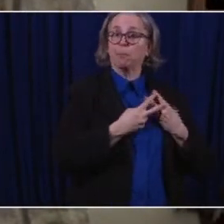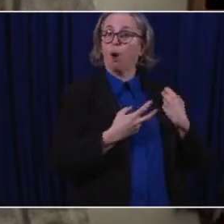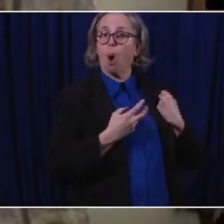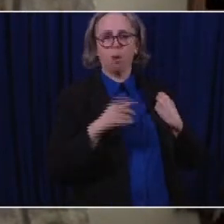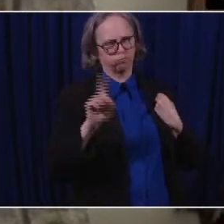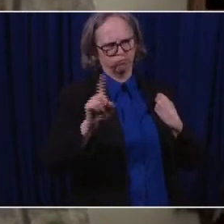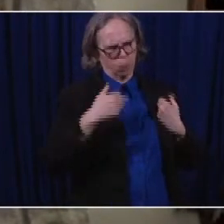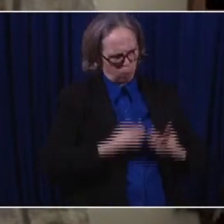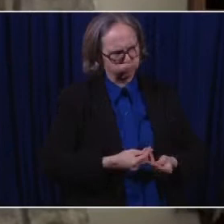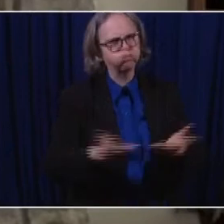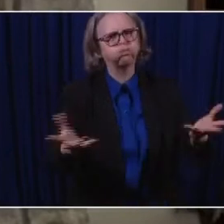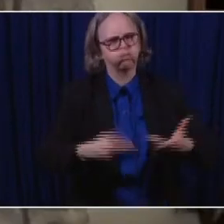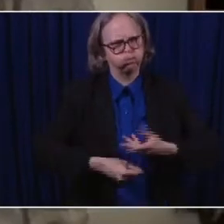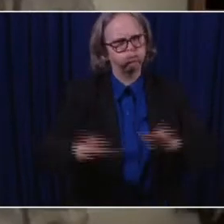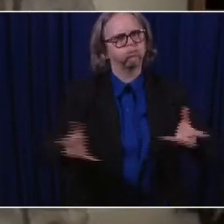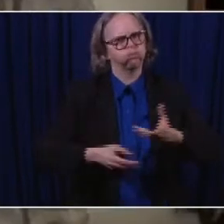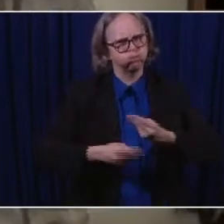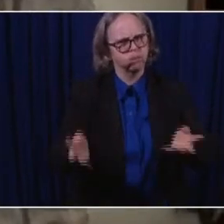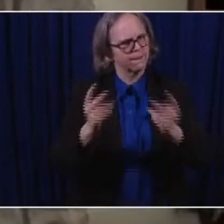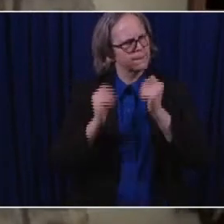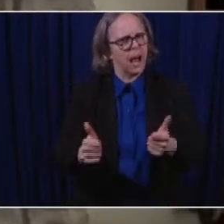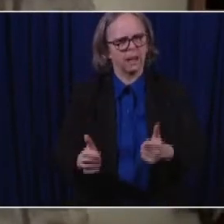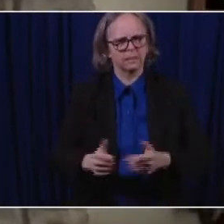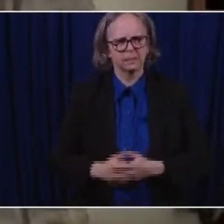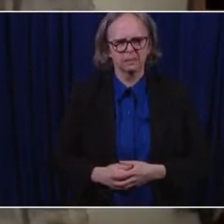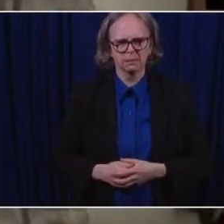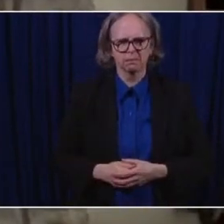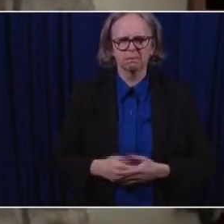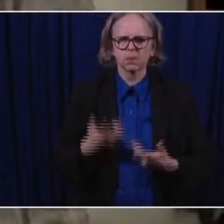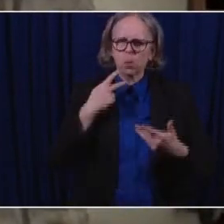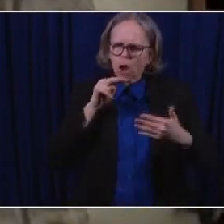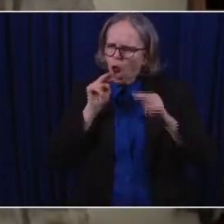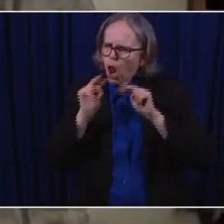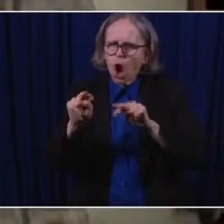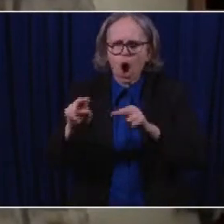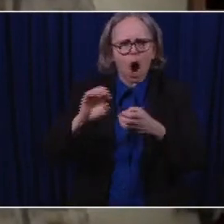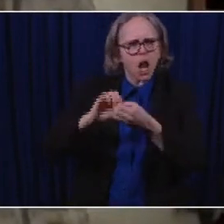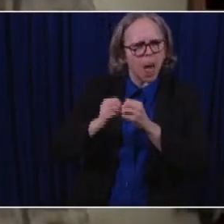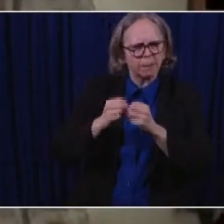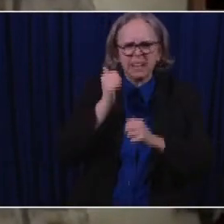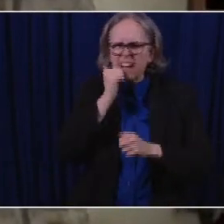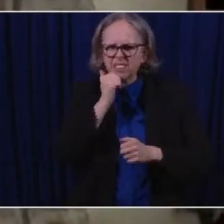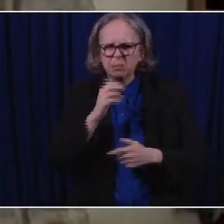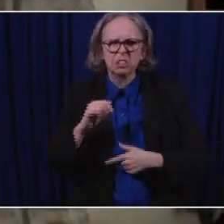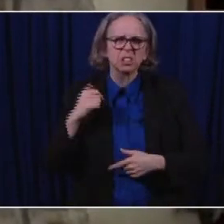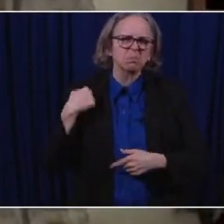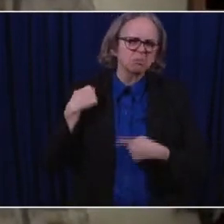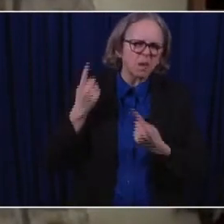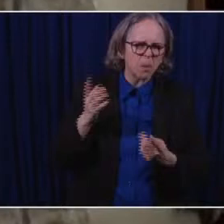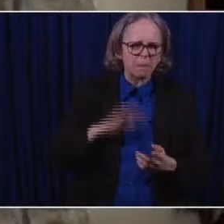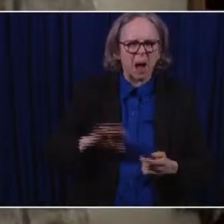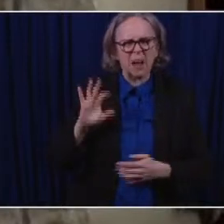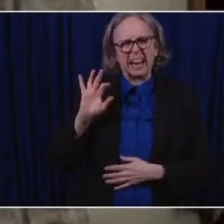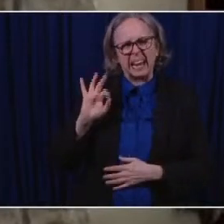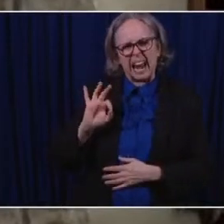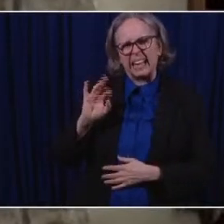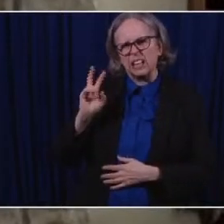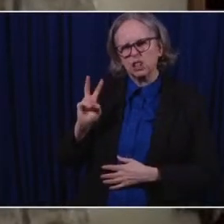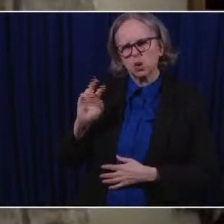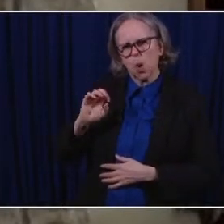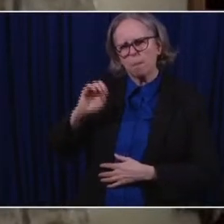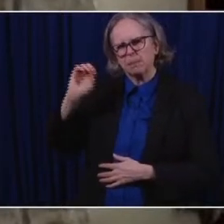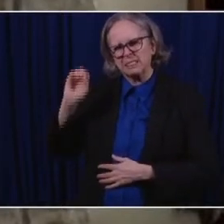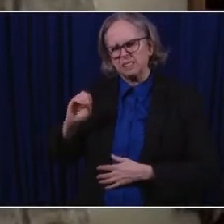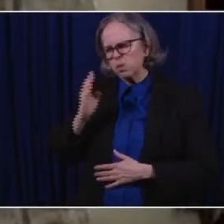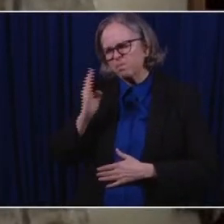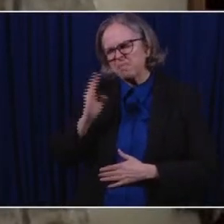run the numbers almost every day. And I think she told me we're at about 92, 93%, I think, of vaccine that